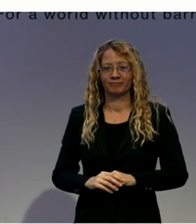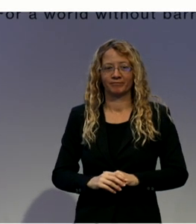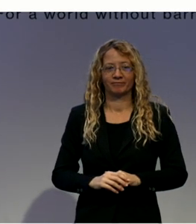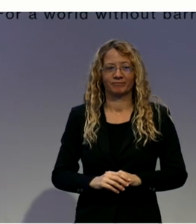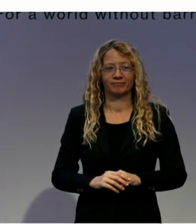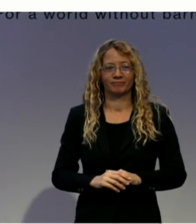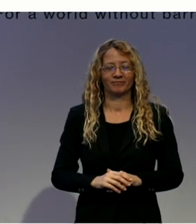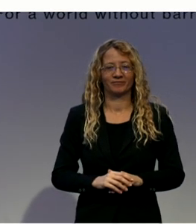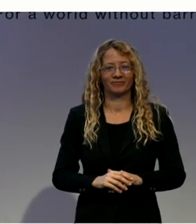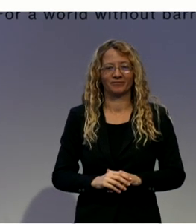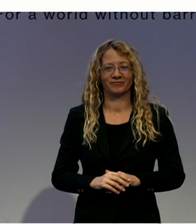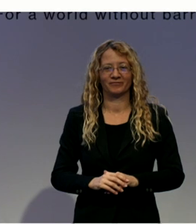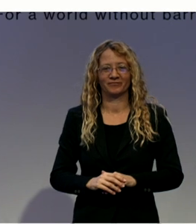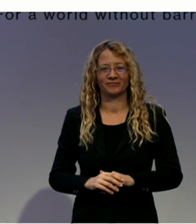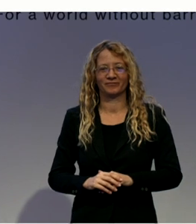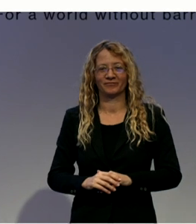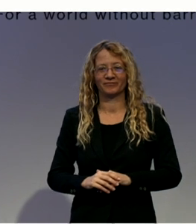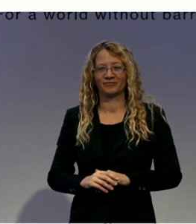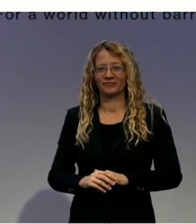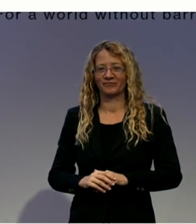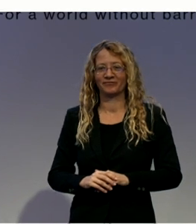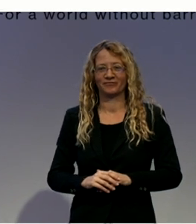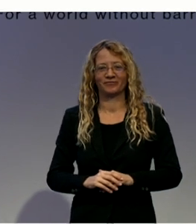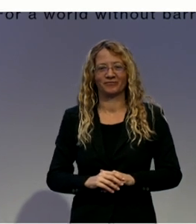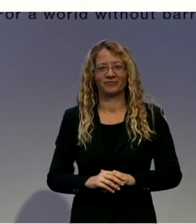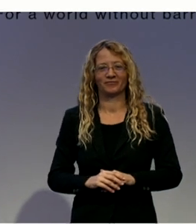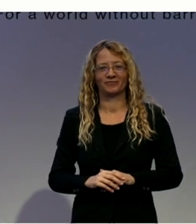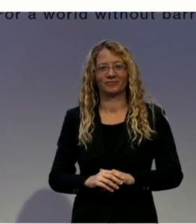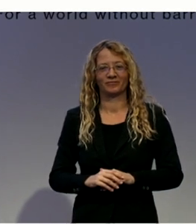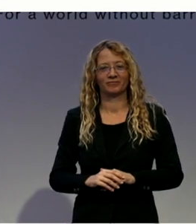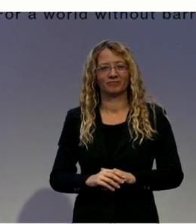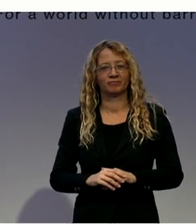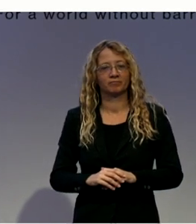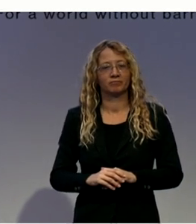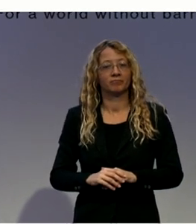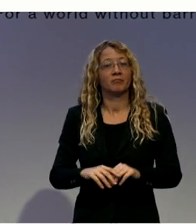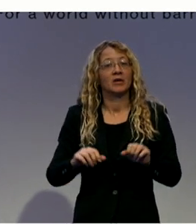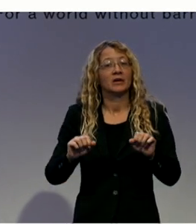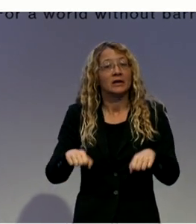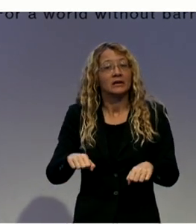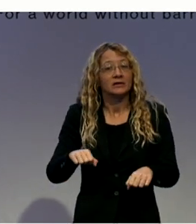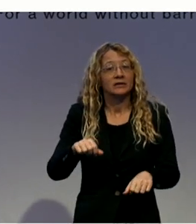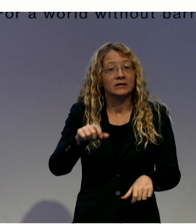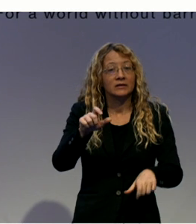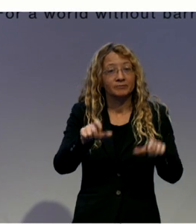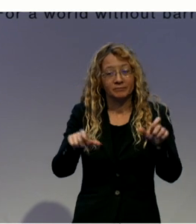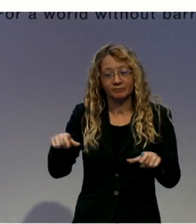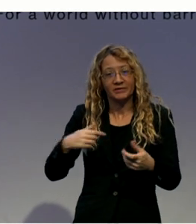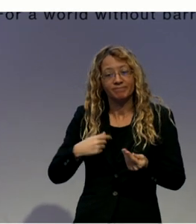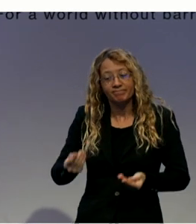approach in terms of giving services for independent living and inclusion. Okay,